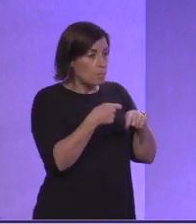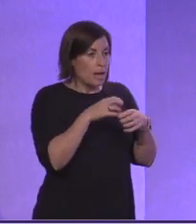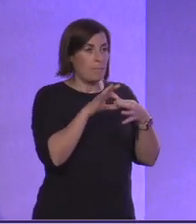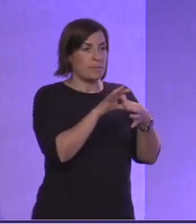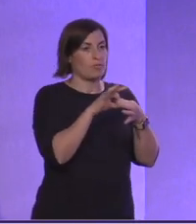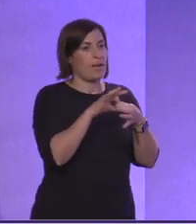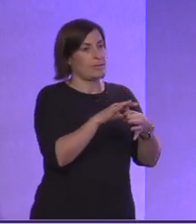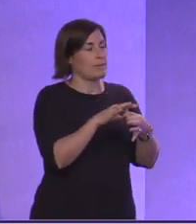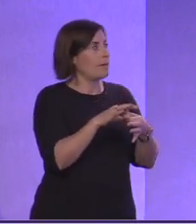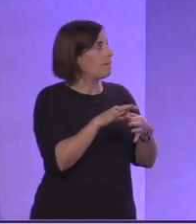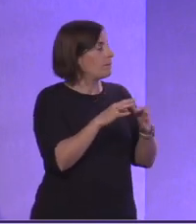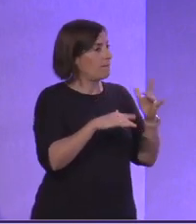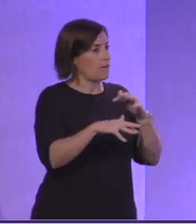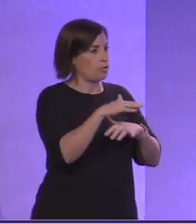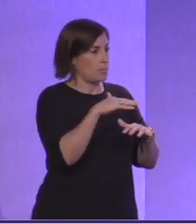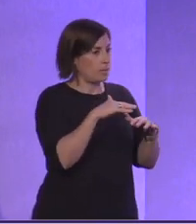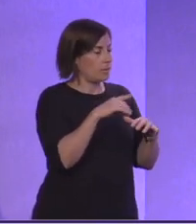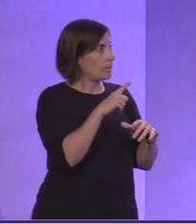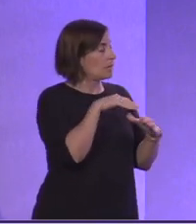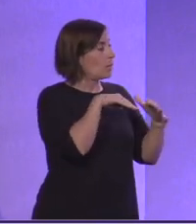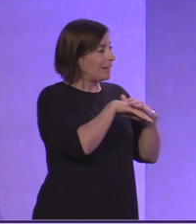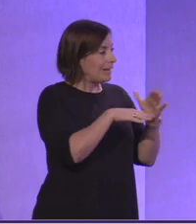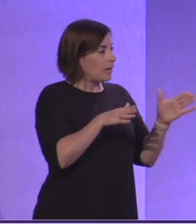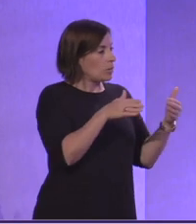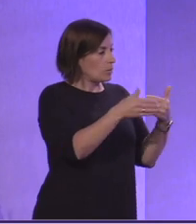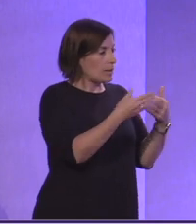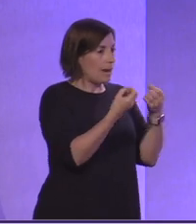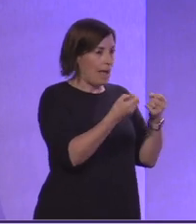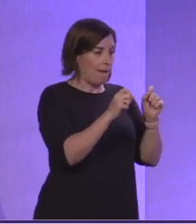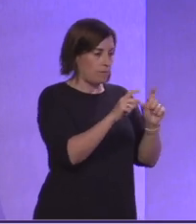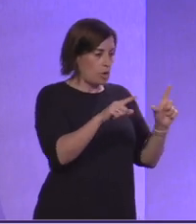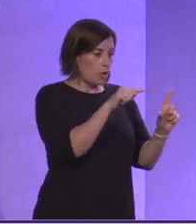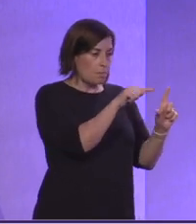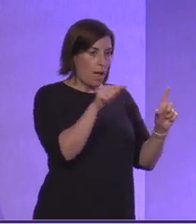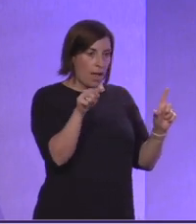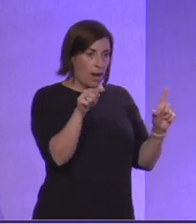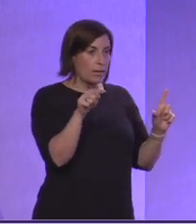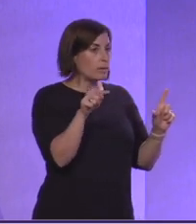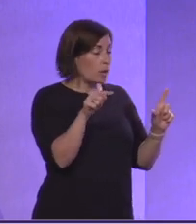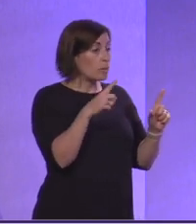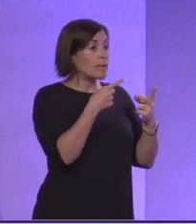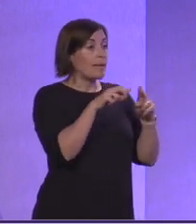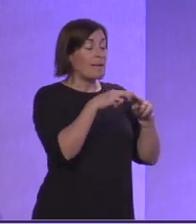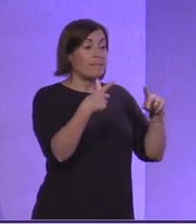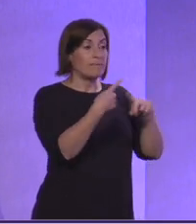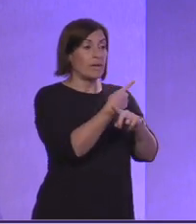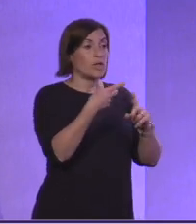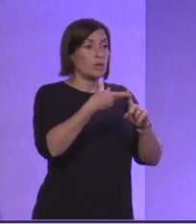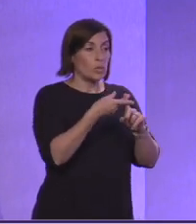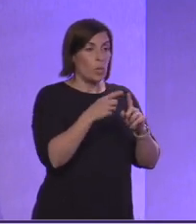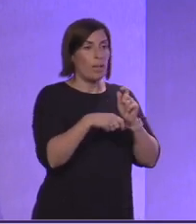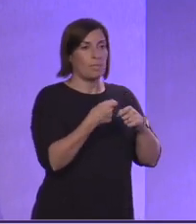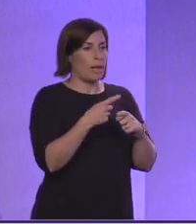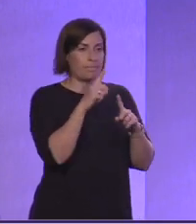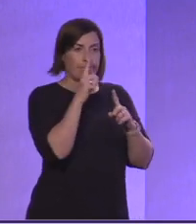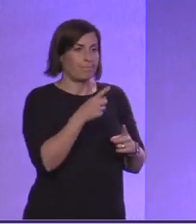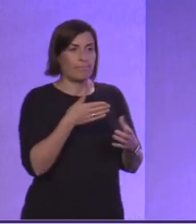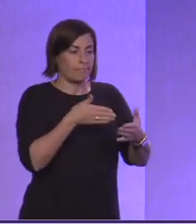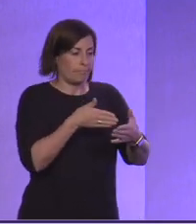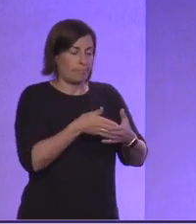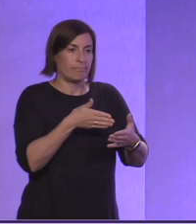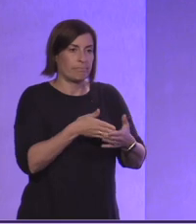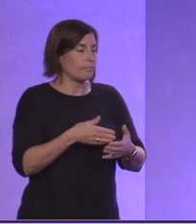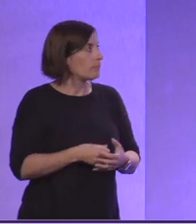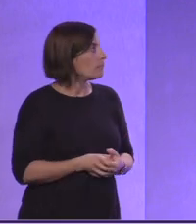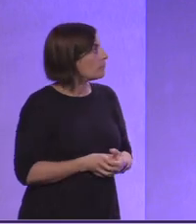I'm inside a container with a command line. Making it impossible to avoid this tooling means overriding the entry point so that it echoes, you can't do this.